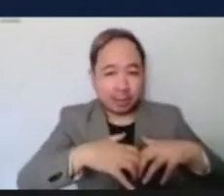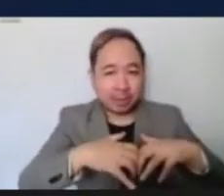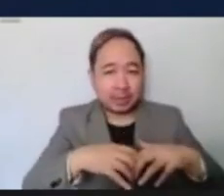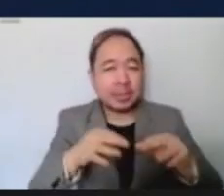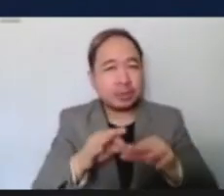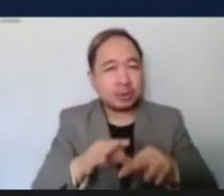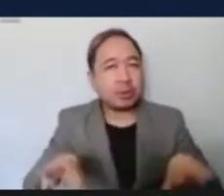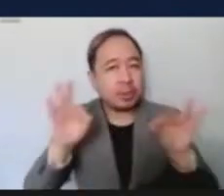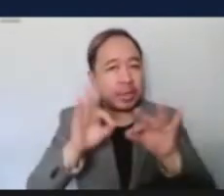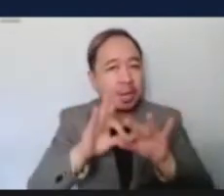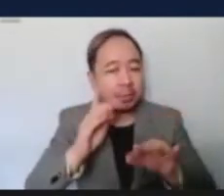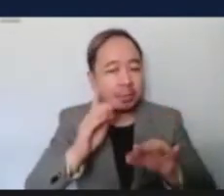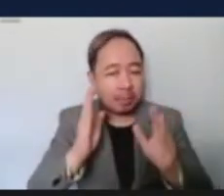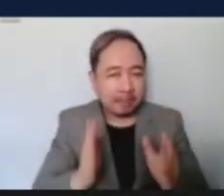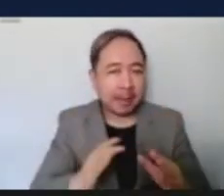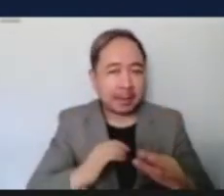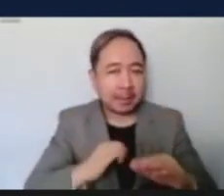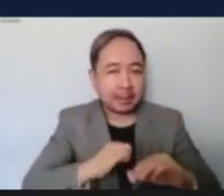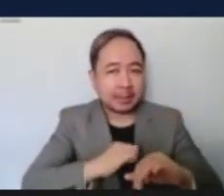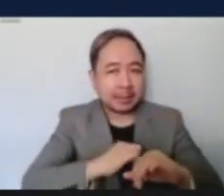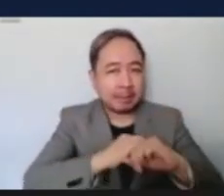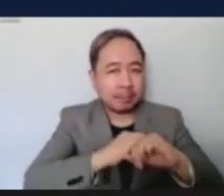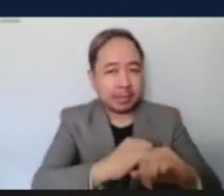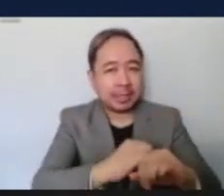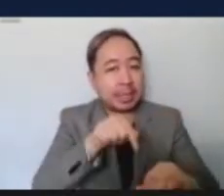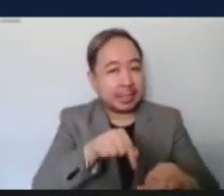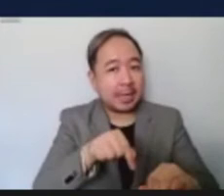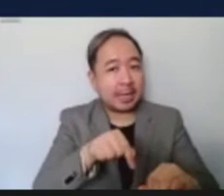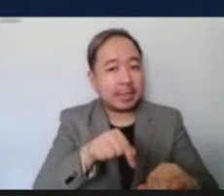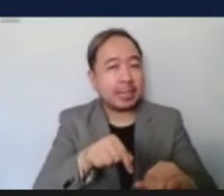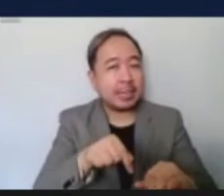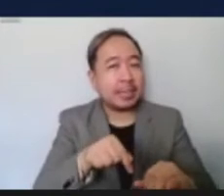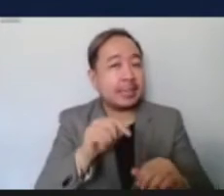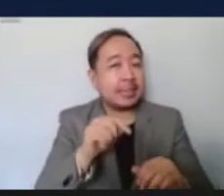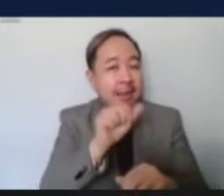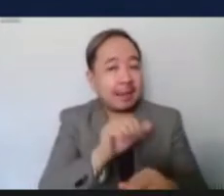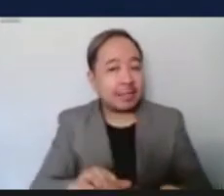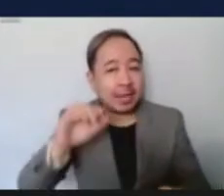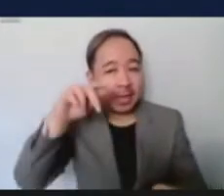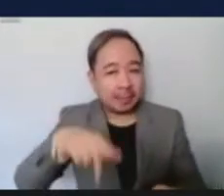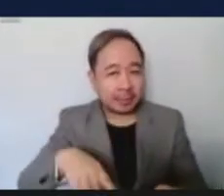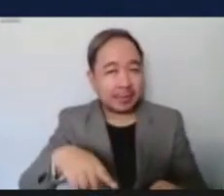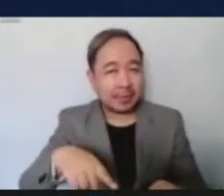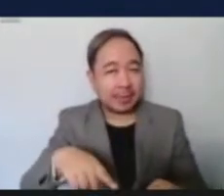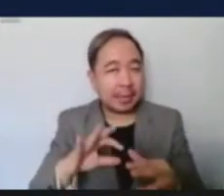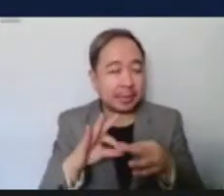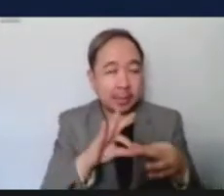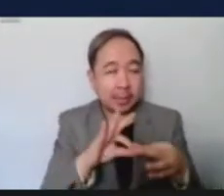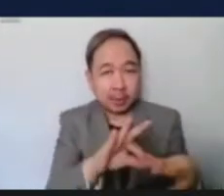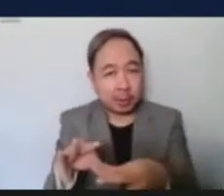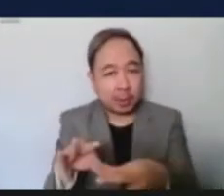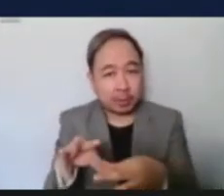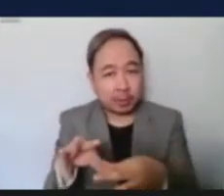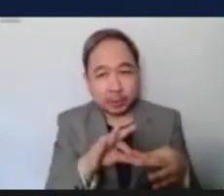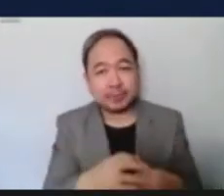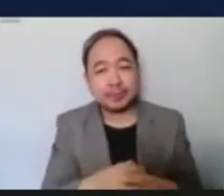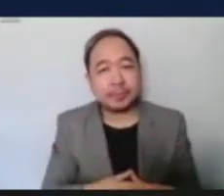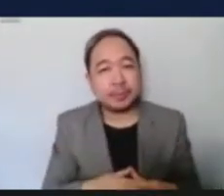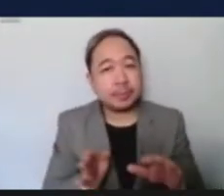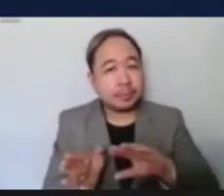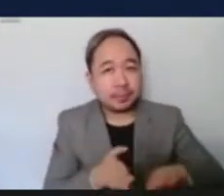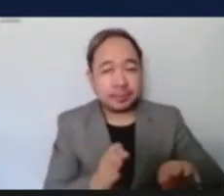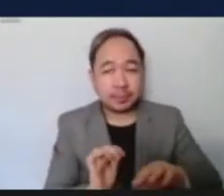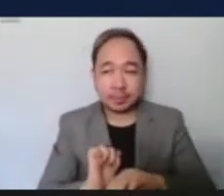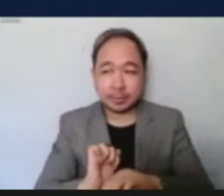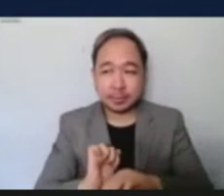protecting Network in Asia and capacity is collaboration moving on the establishment of the technical